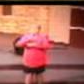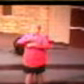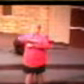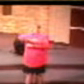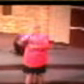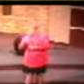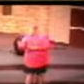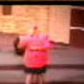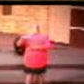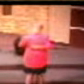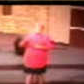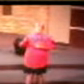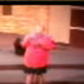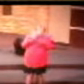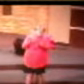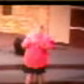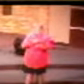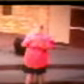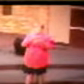your voice